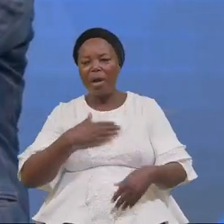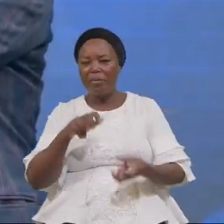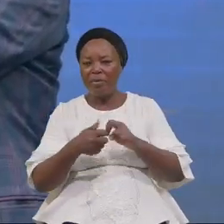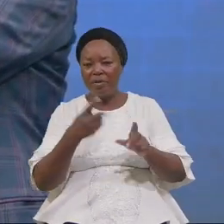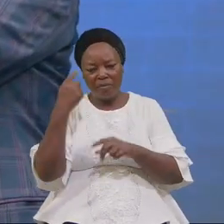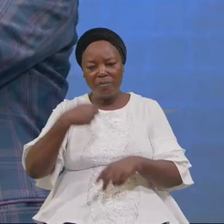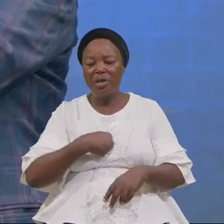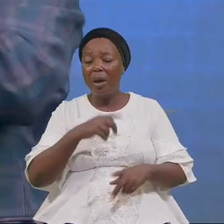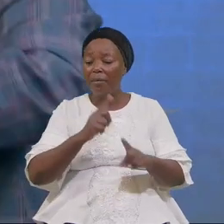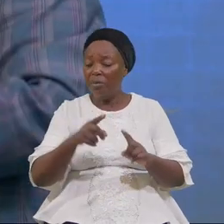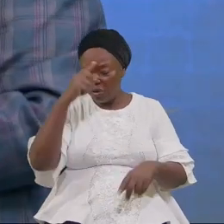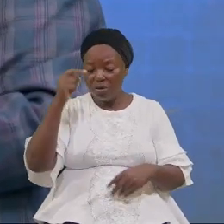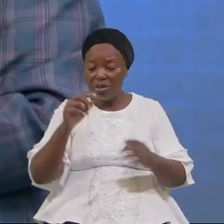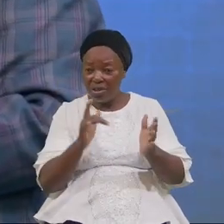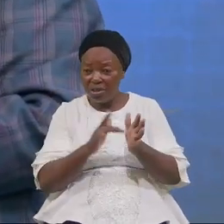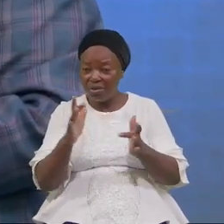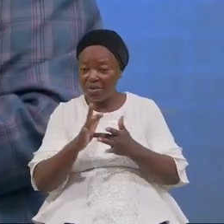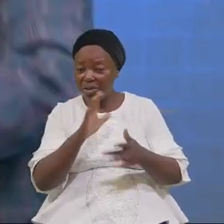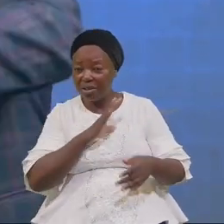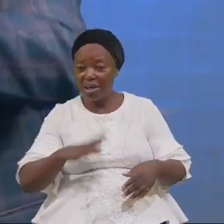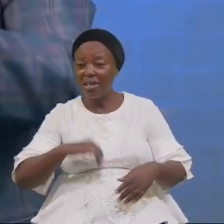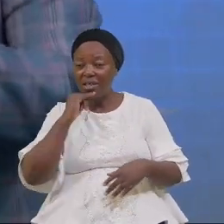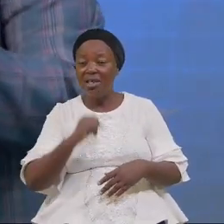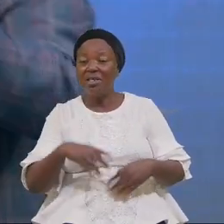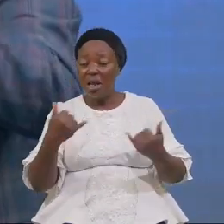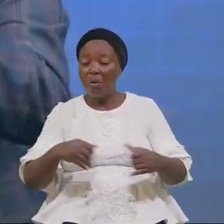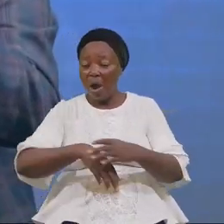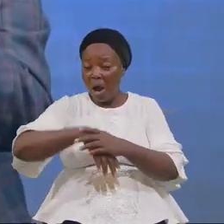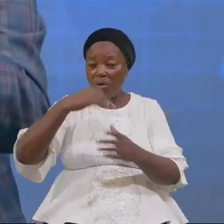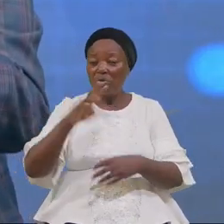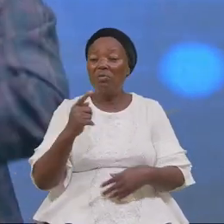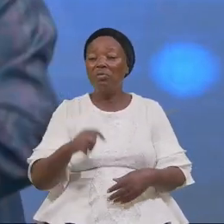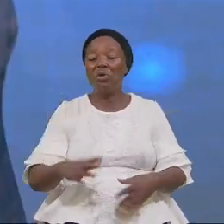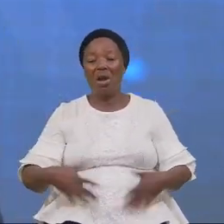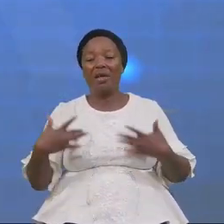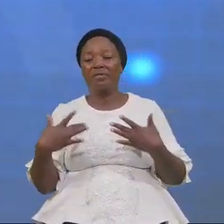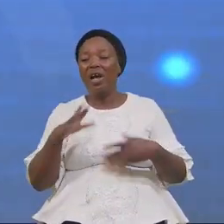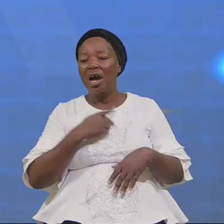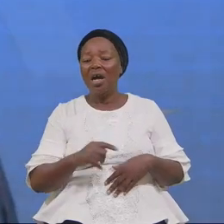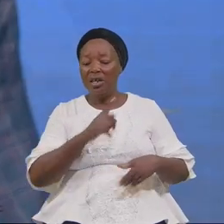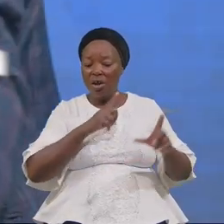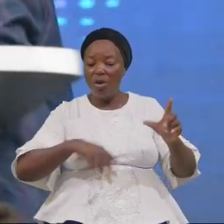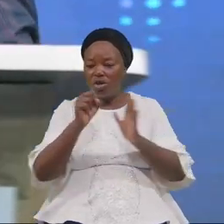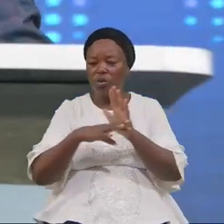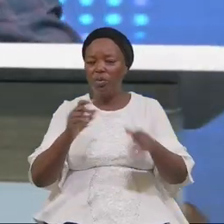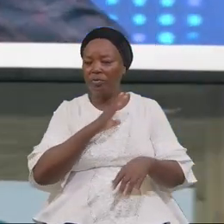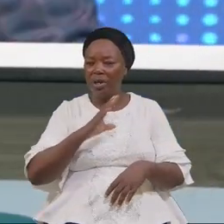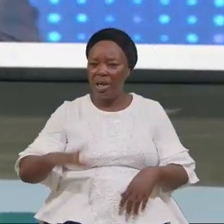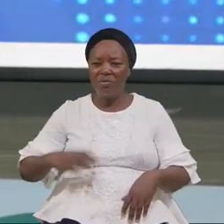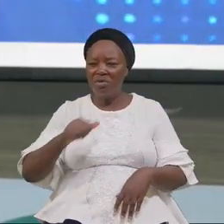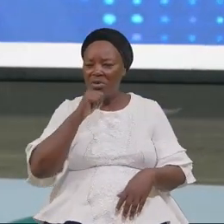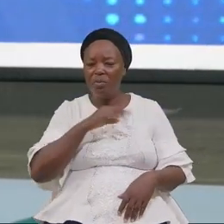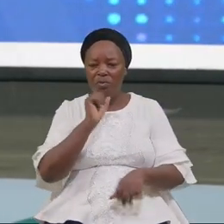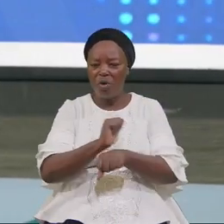out of your equation. And the Lordship of Christ will not be effective in your